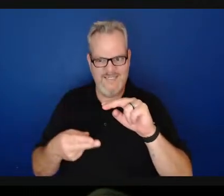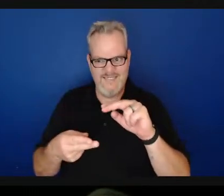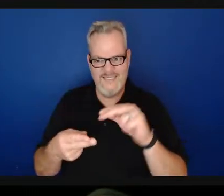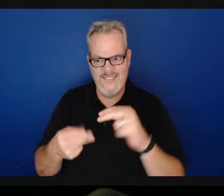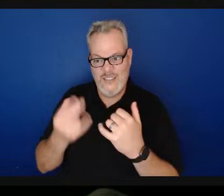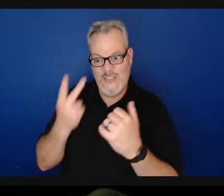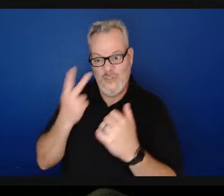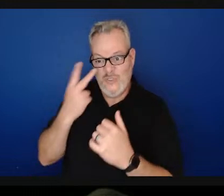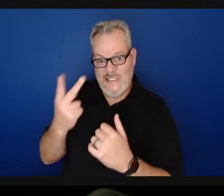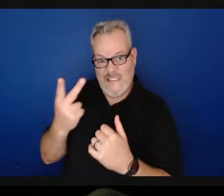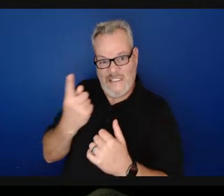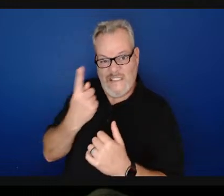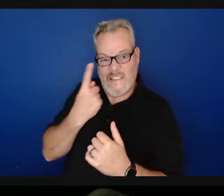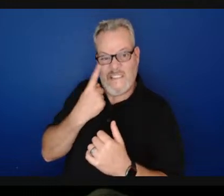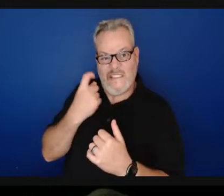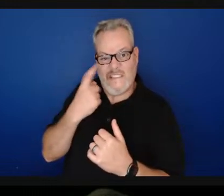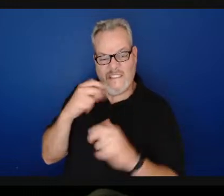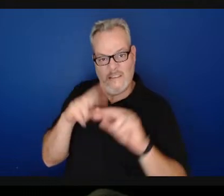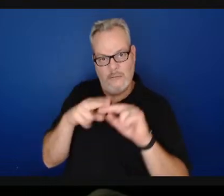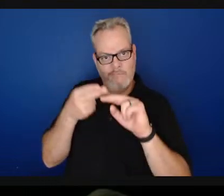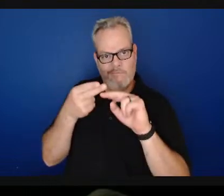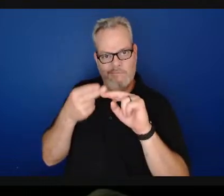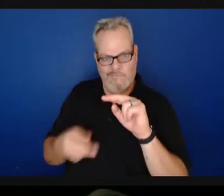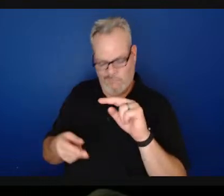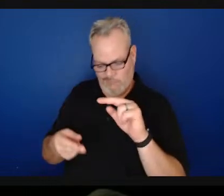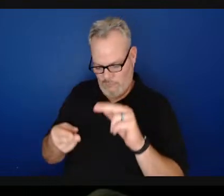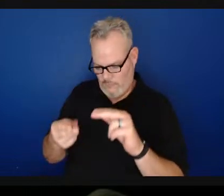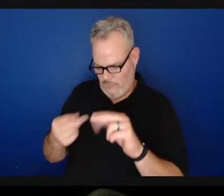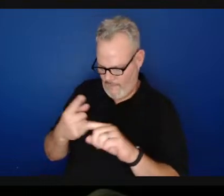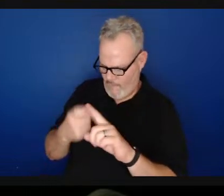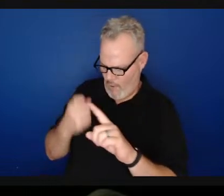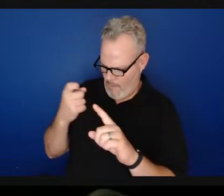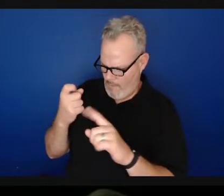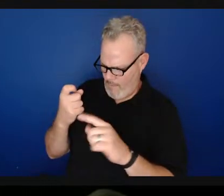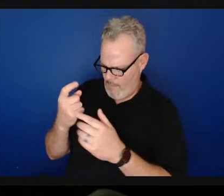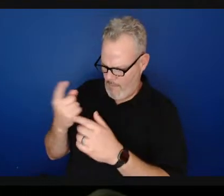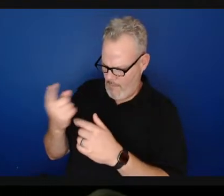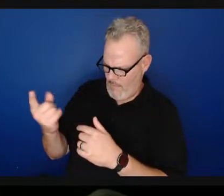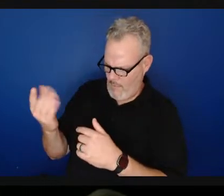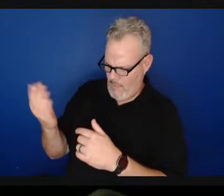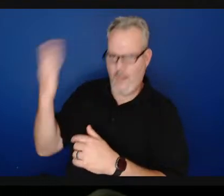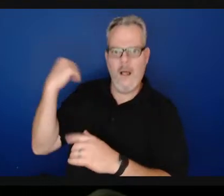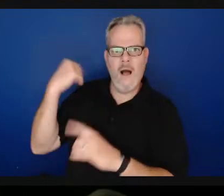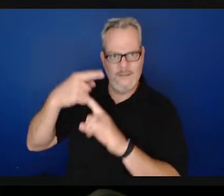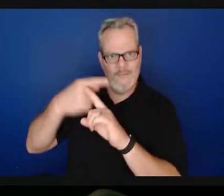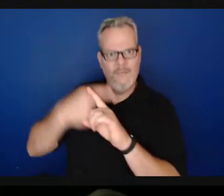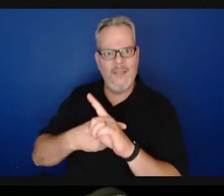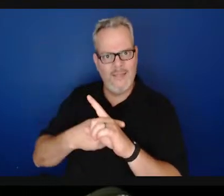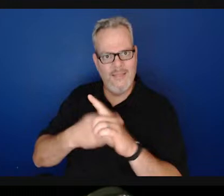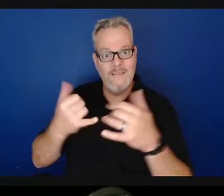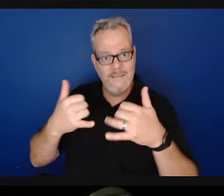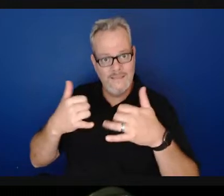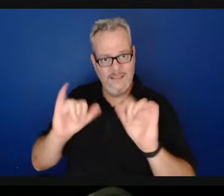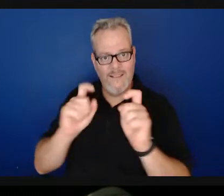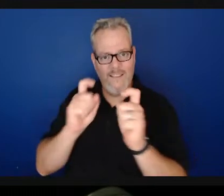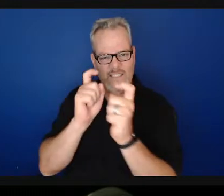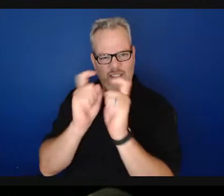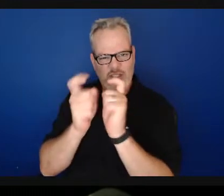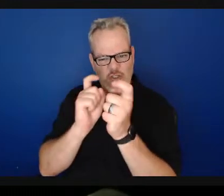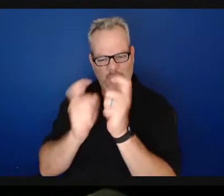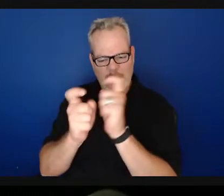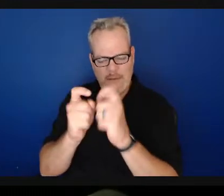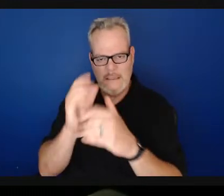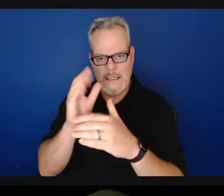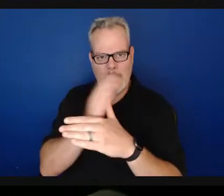in net from where we were last month, but we're still going through this adjustment, right? Where in between